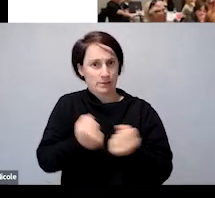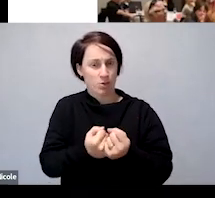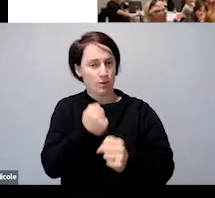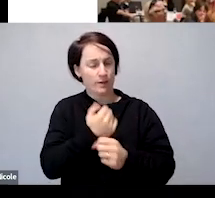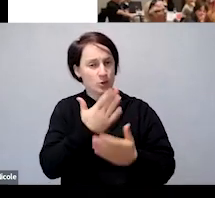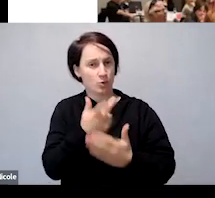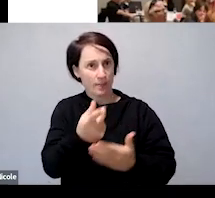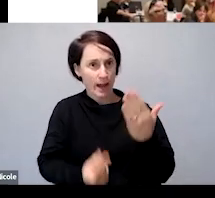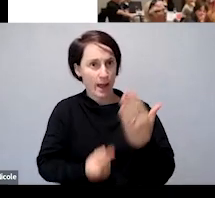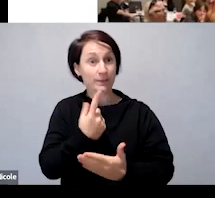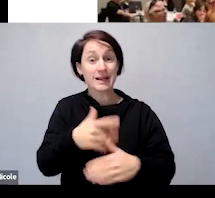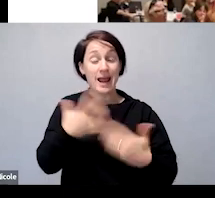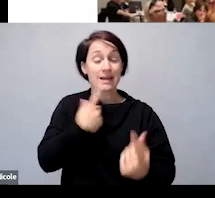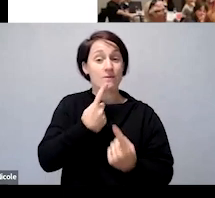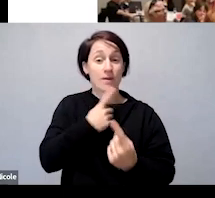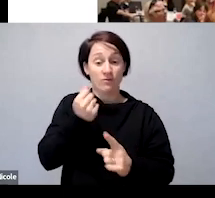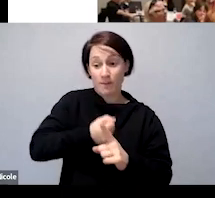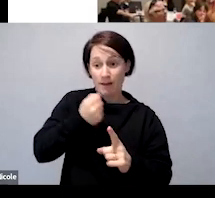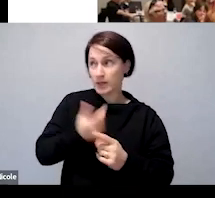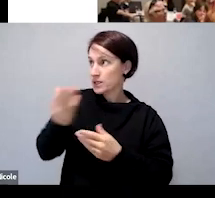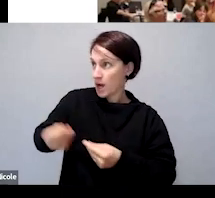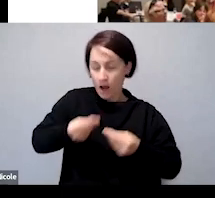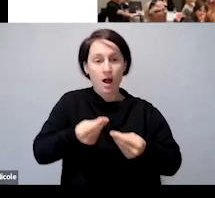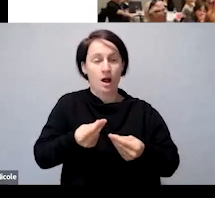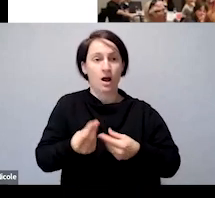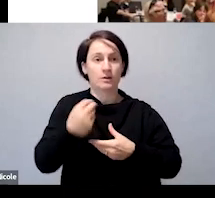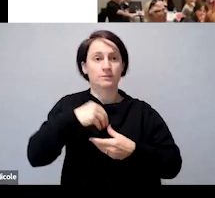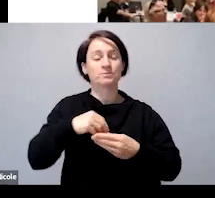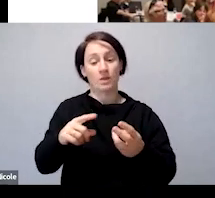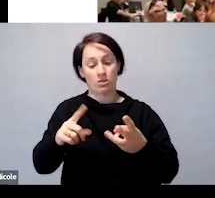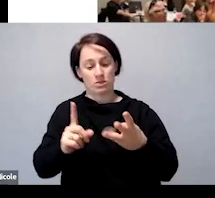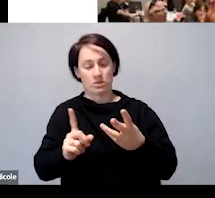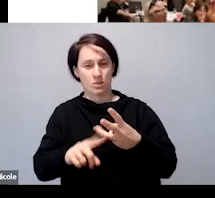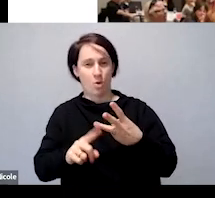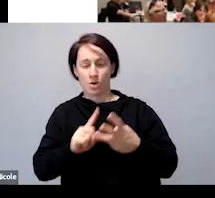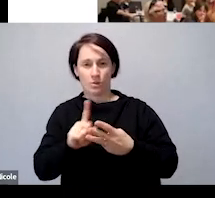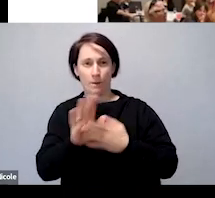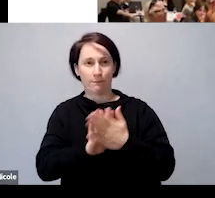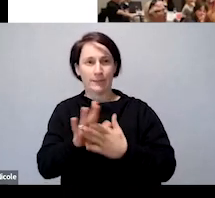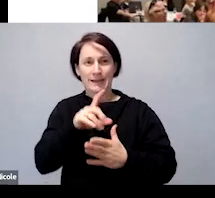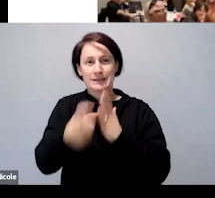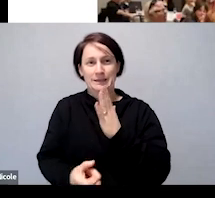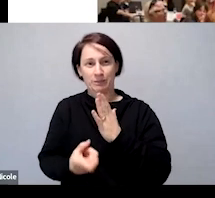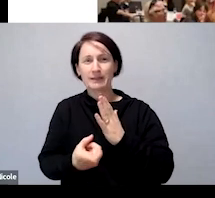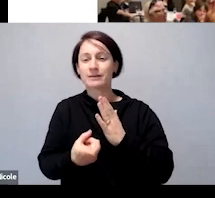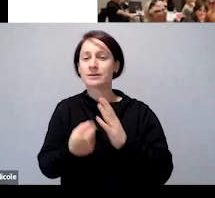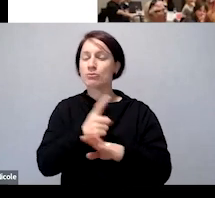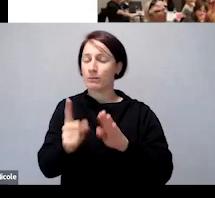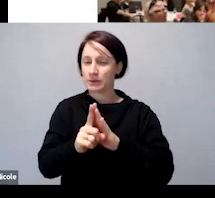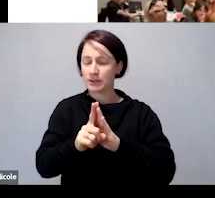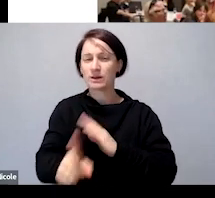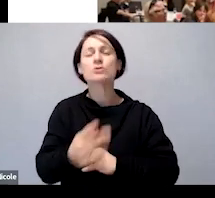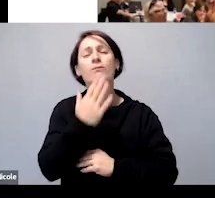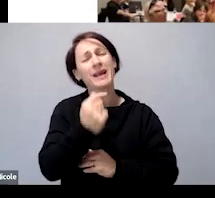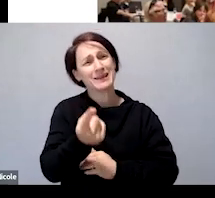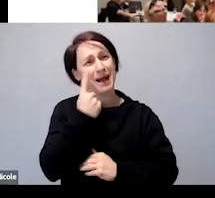the information that comes from advocates? And what is disability representation, and how can it support emergency management planning? So please visit that site. We've